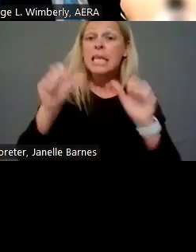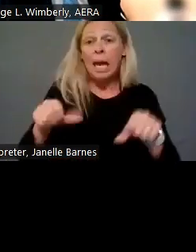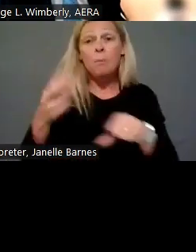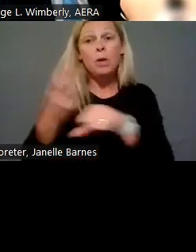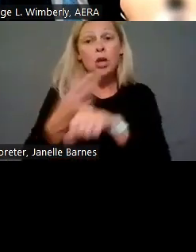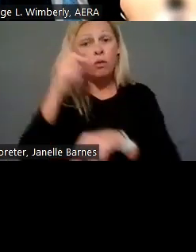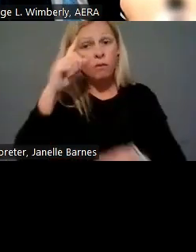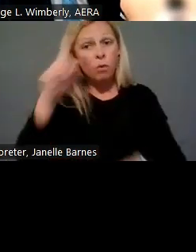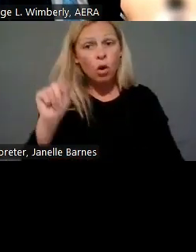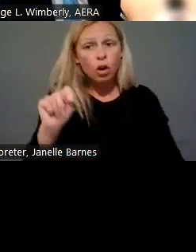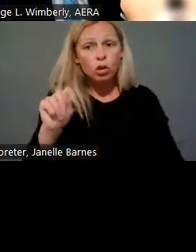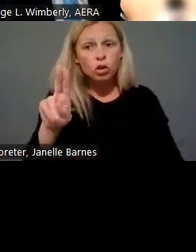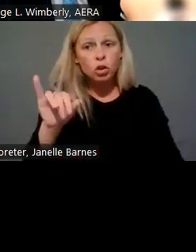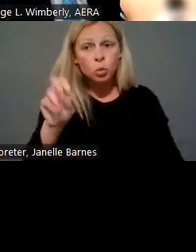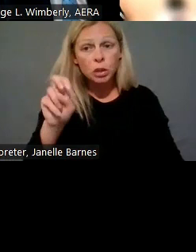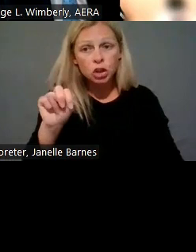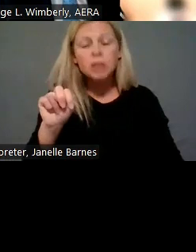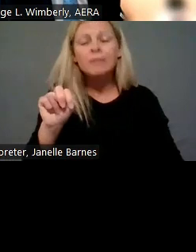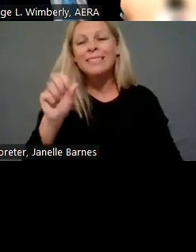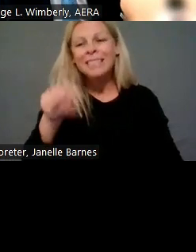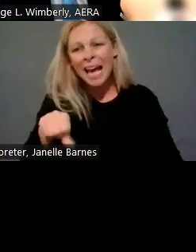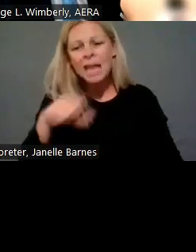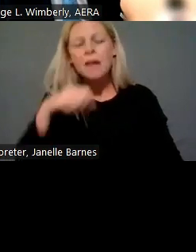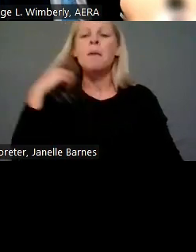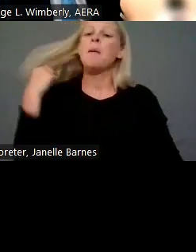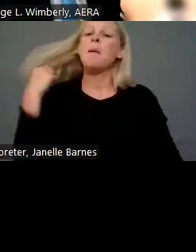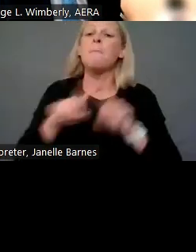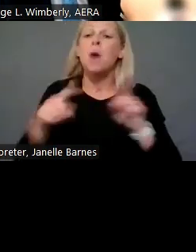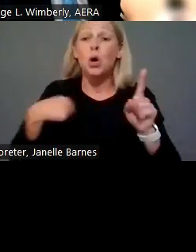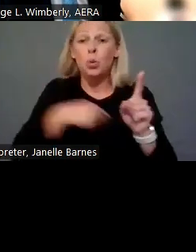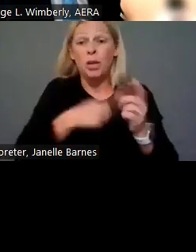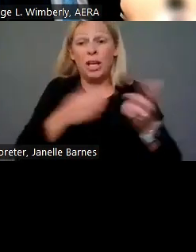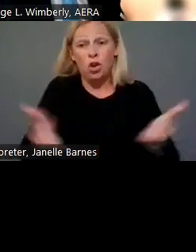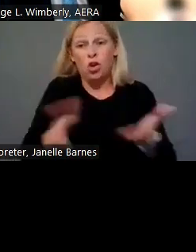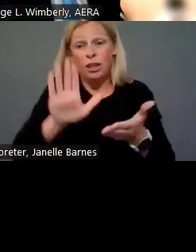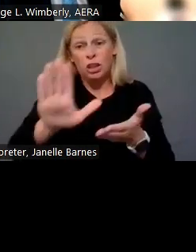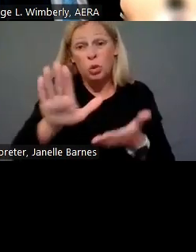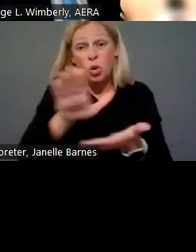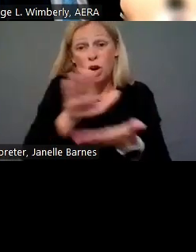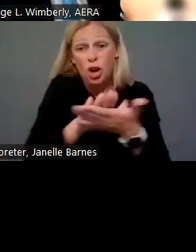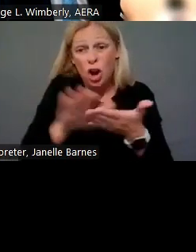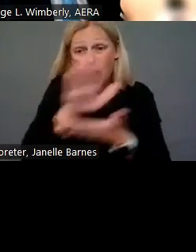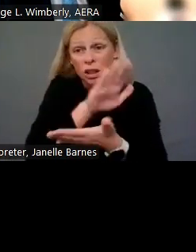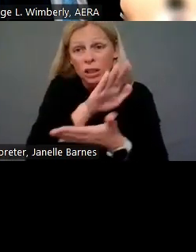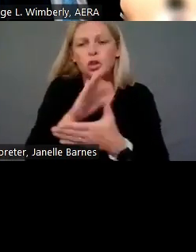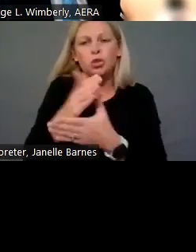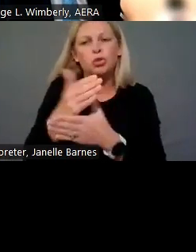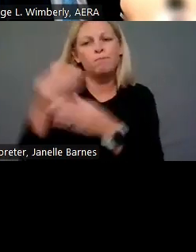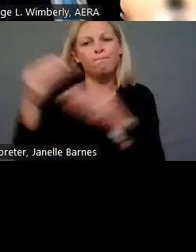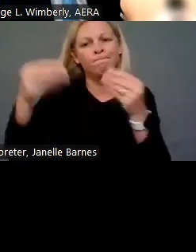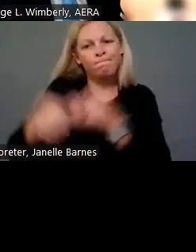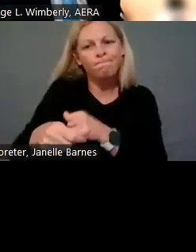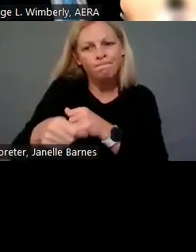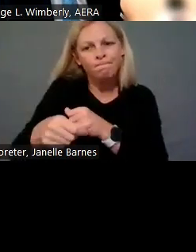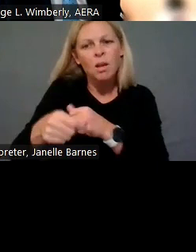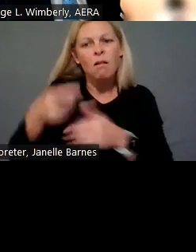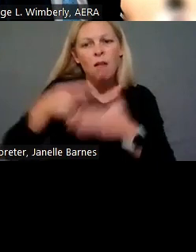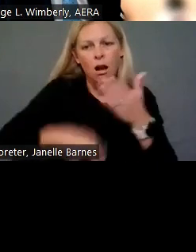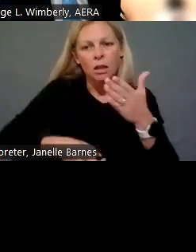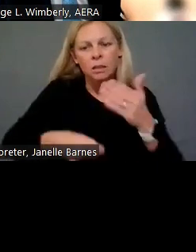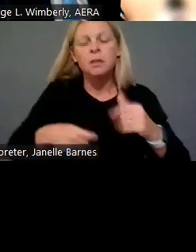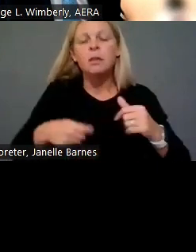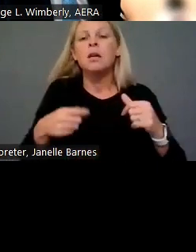fees. However, we do encourage your institution to share any costs. In many cases, we will